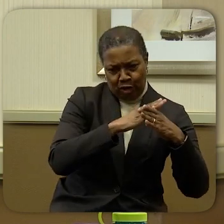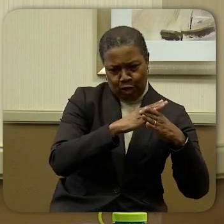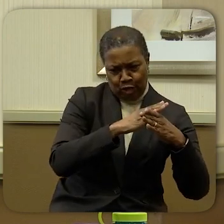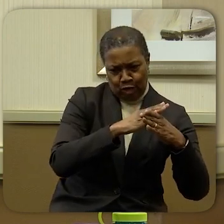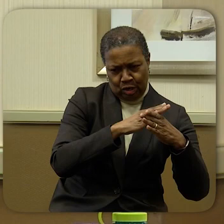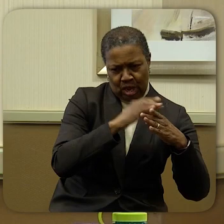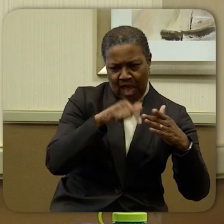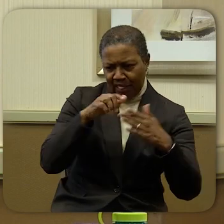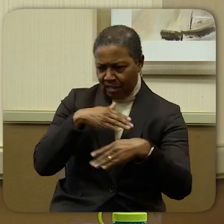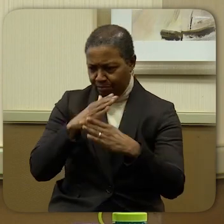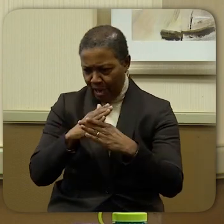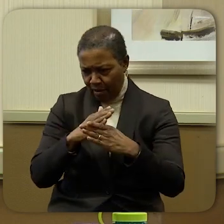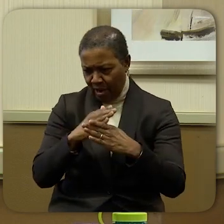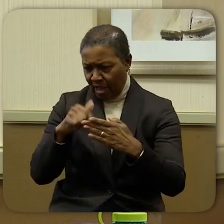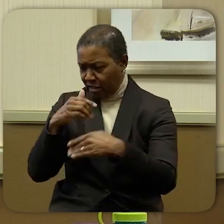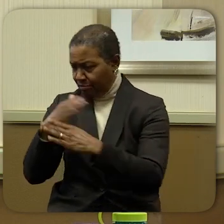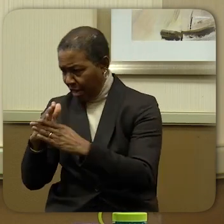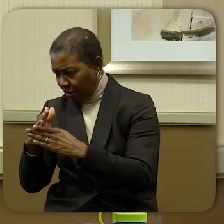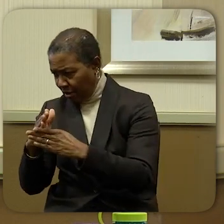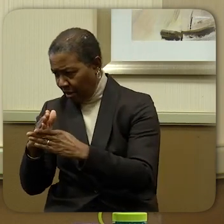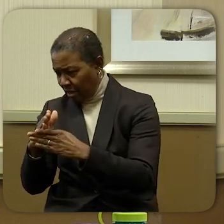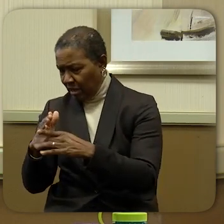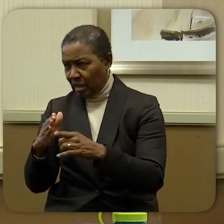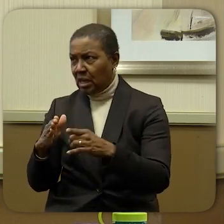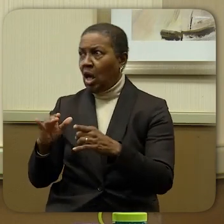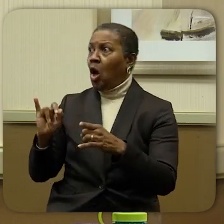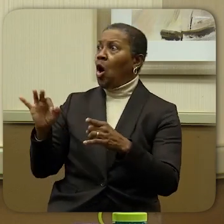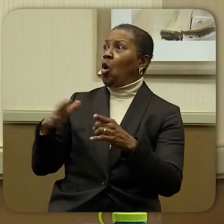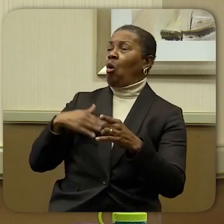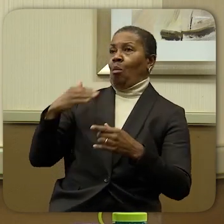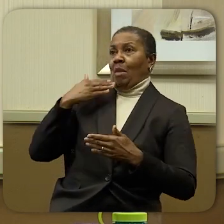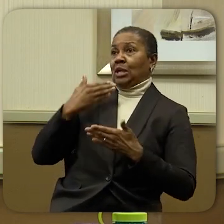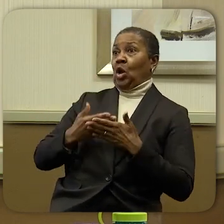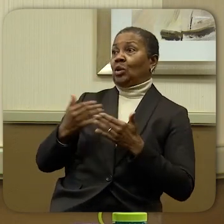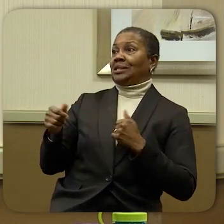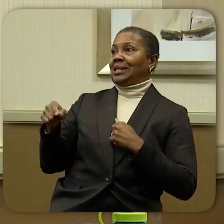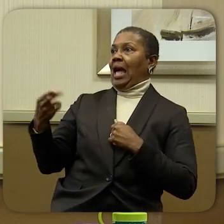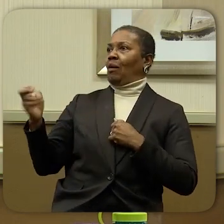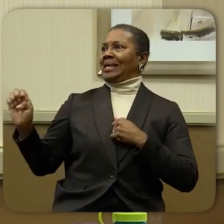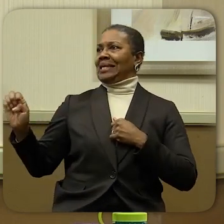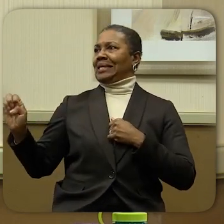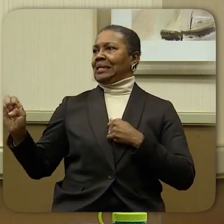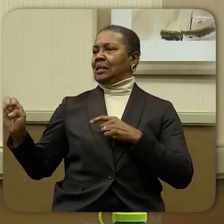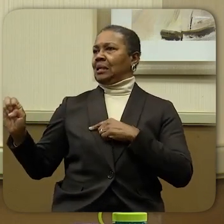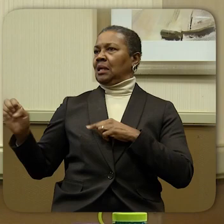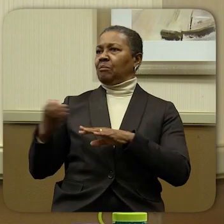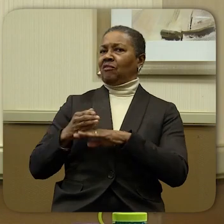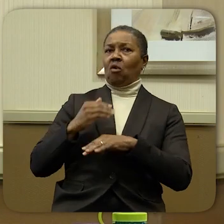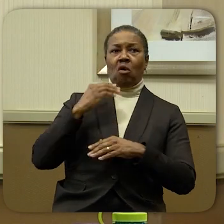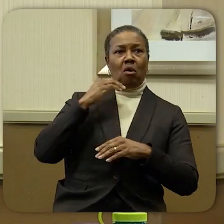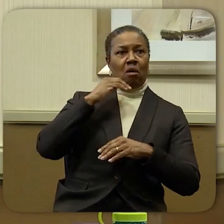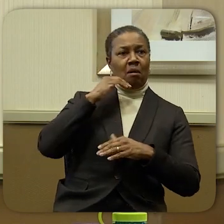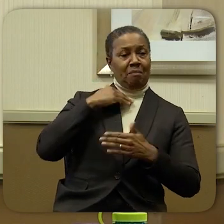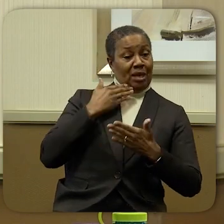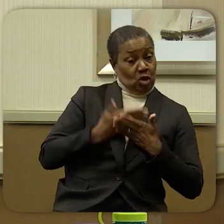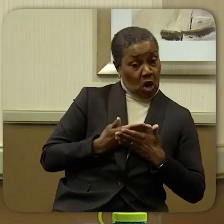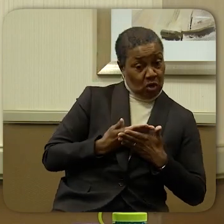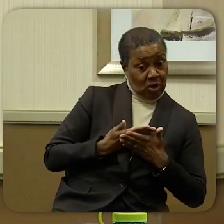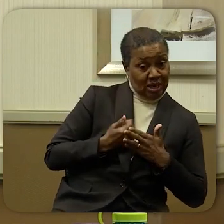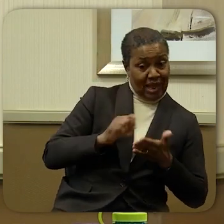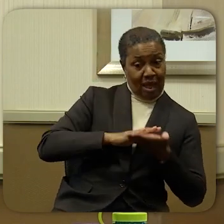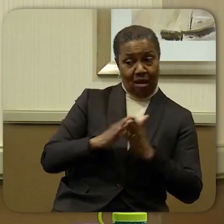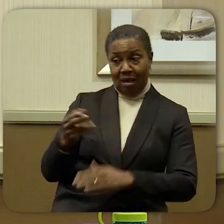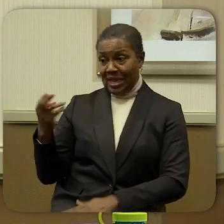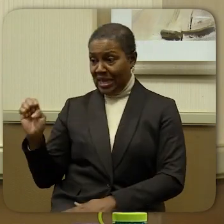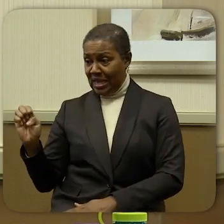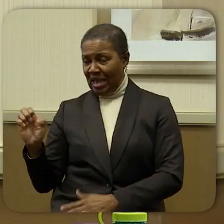this barrier, and then this barrier, and now they're like, oh, well, my daughter is now a he, and that's not how I